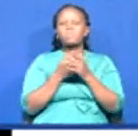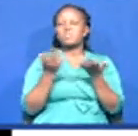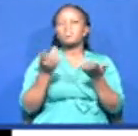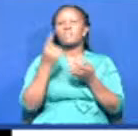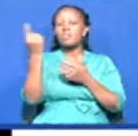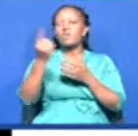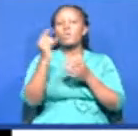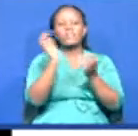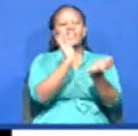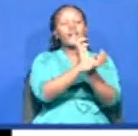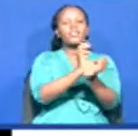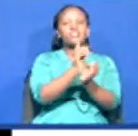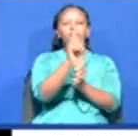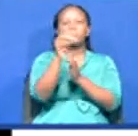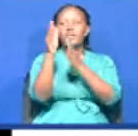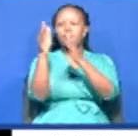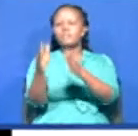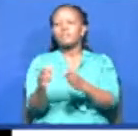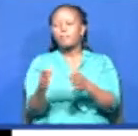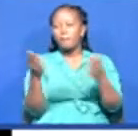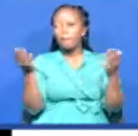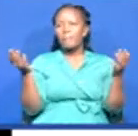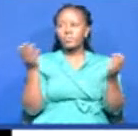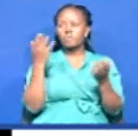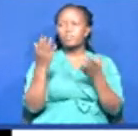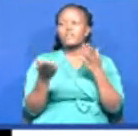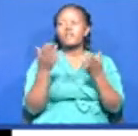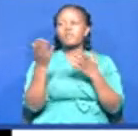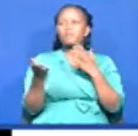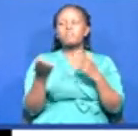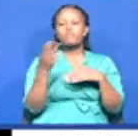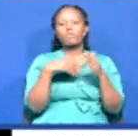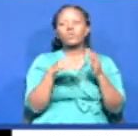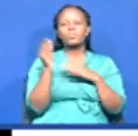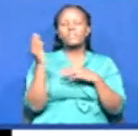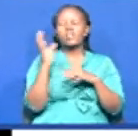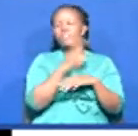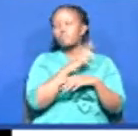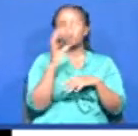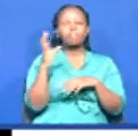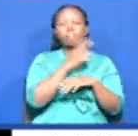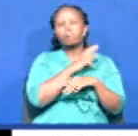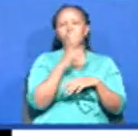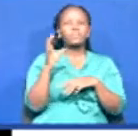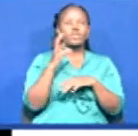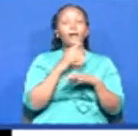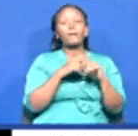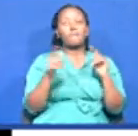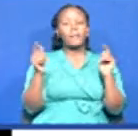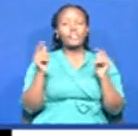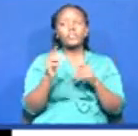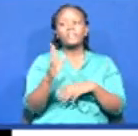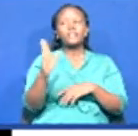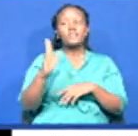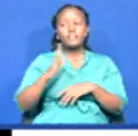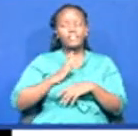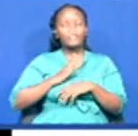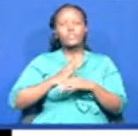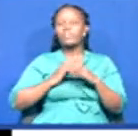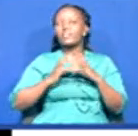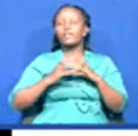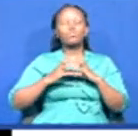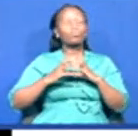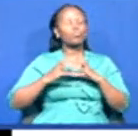person, maybe for peddling bazaar. But security is indeed wide, it's a